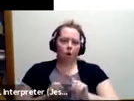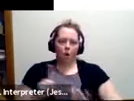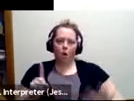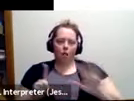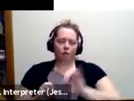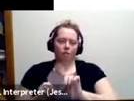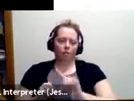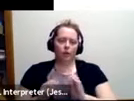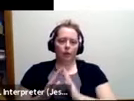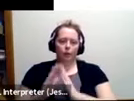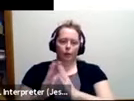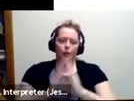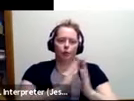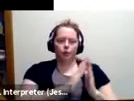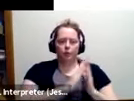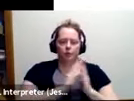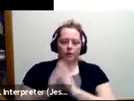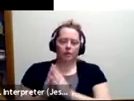Next slide.